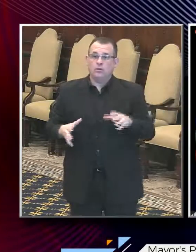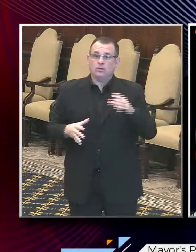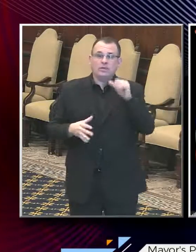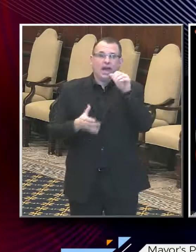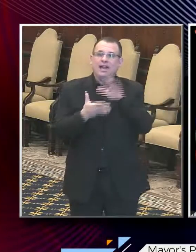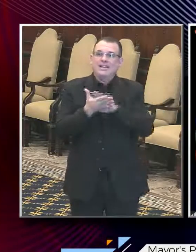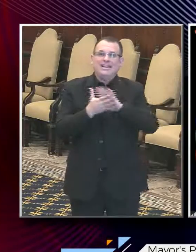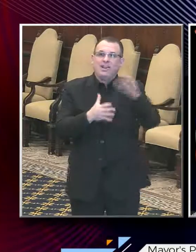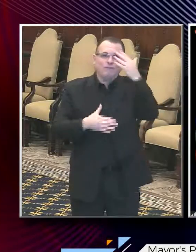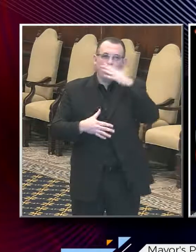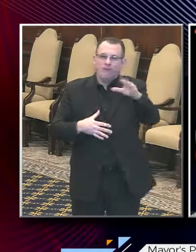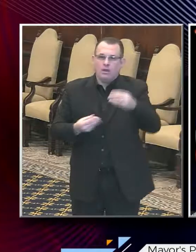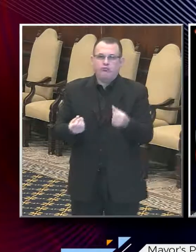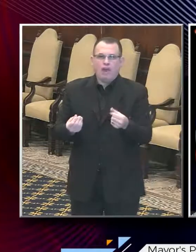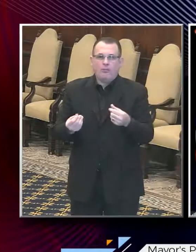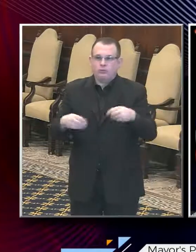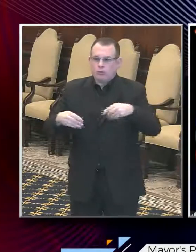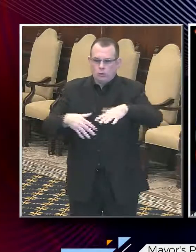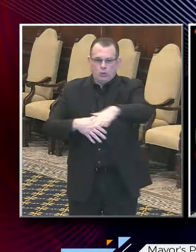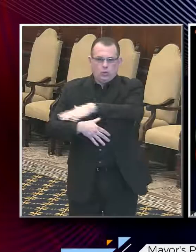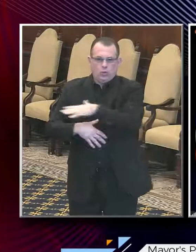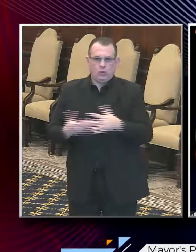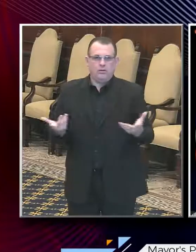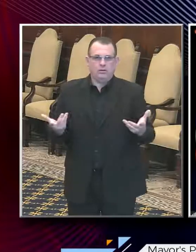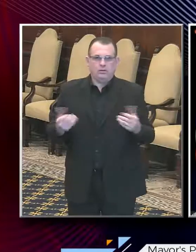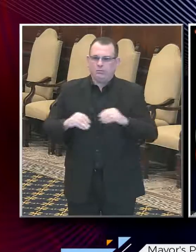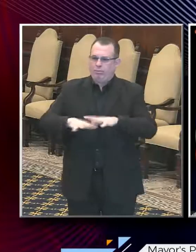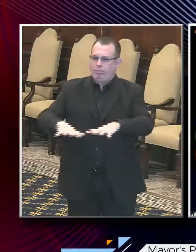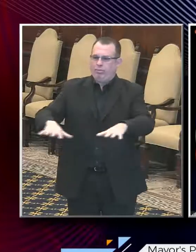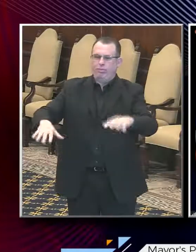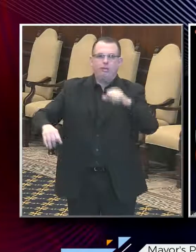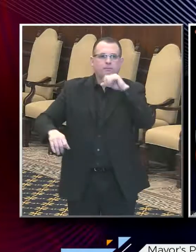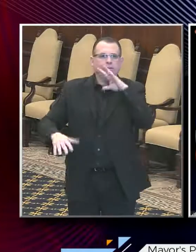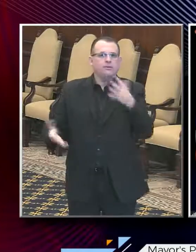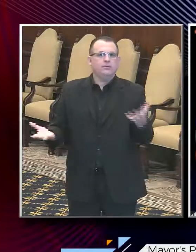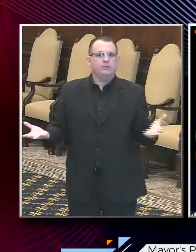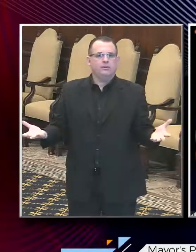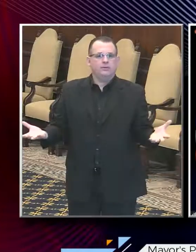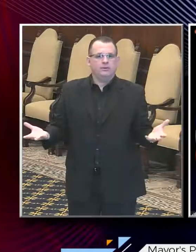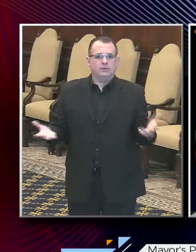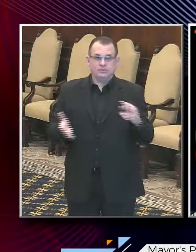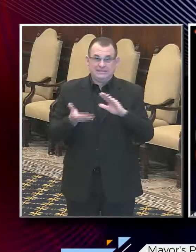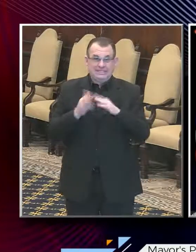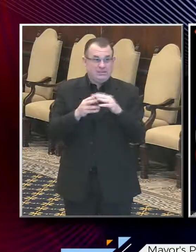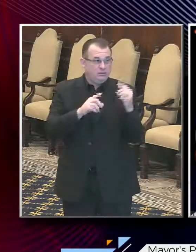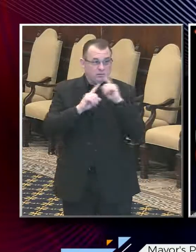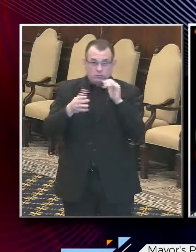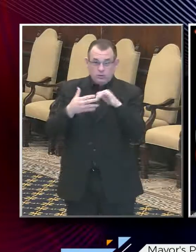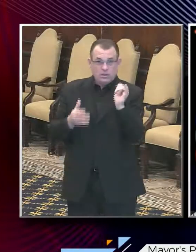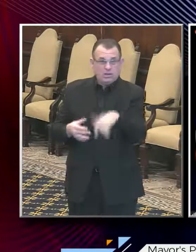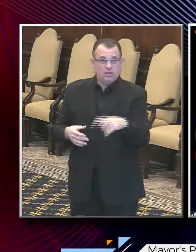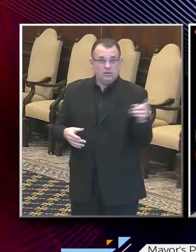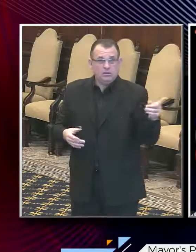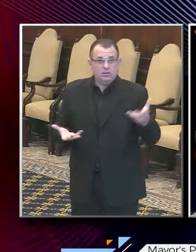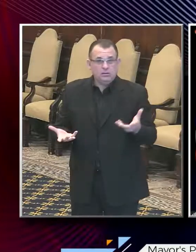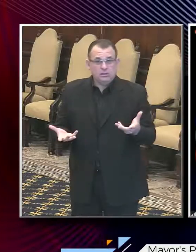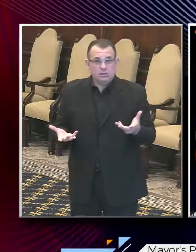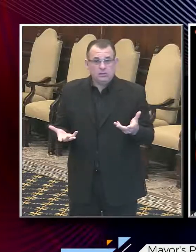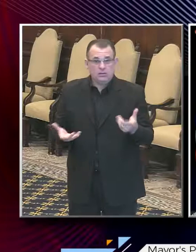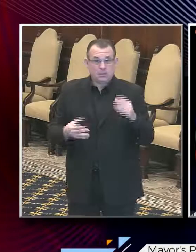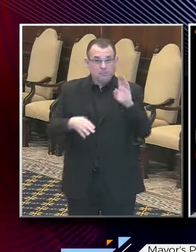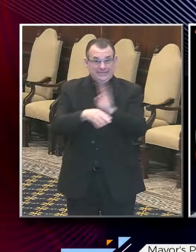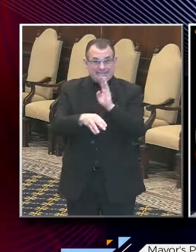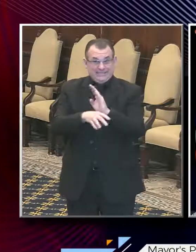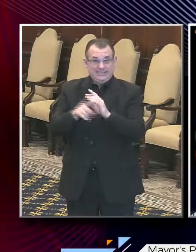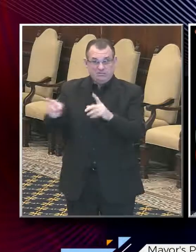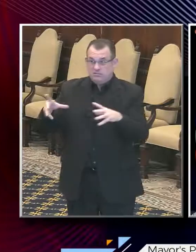all. And so is there any kind of city response to the commercial property owners